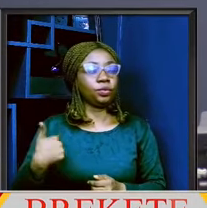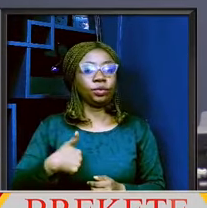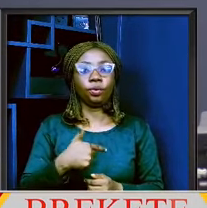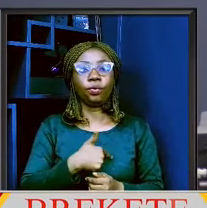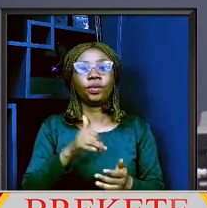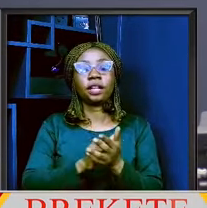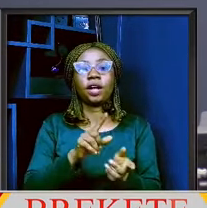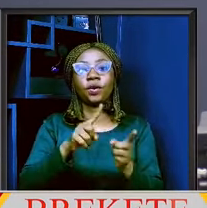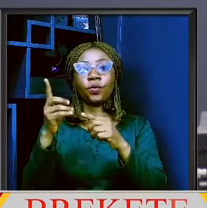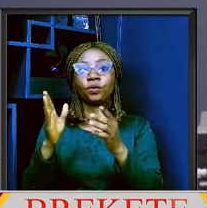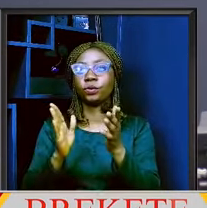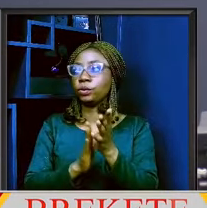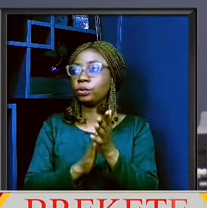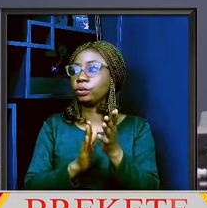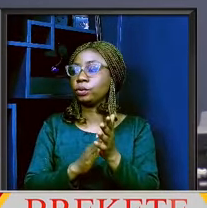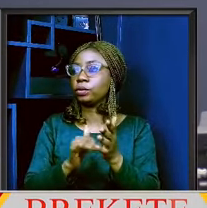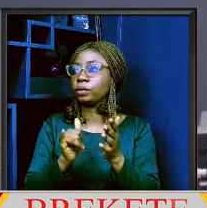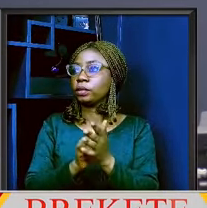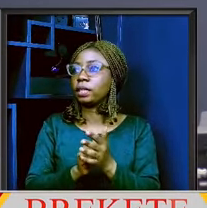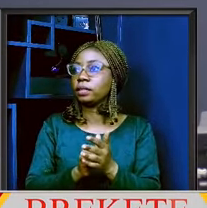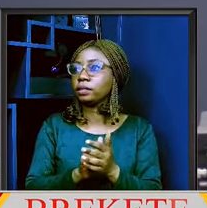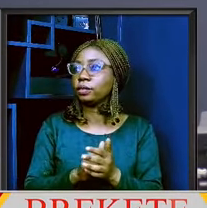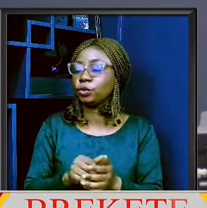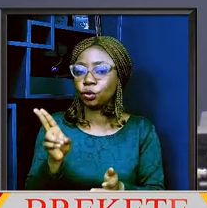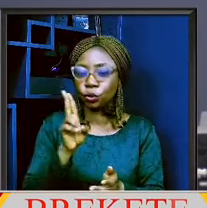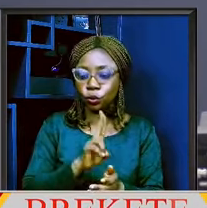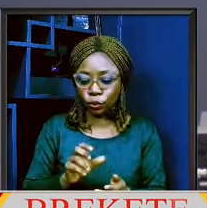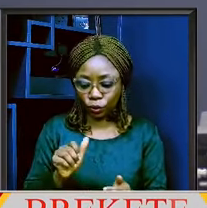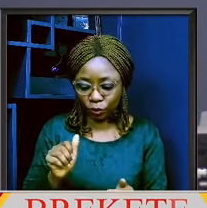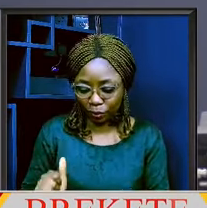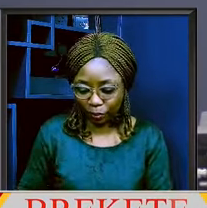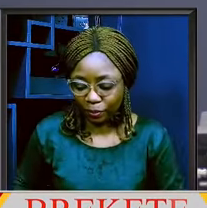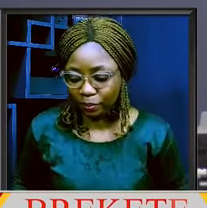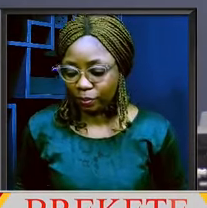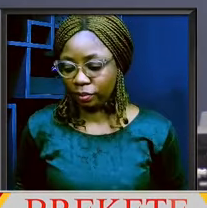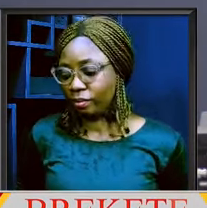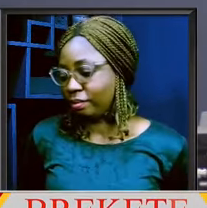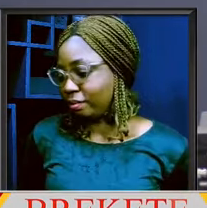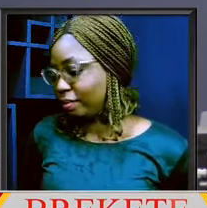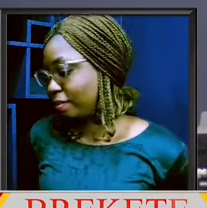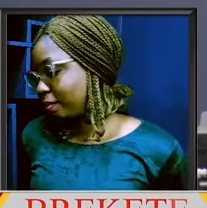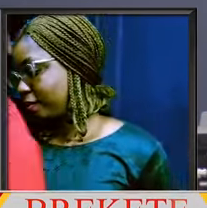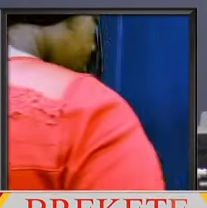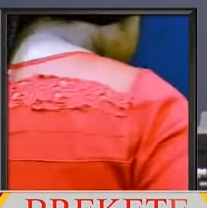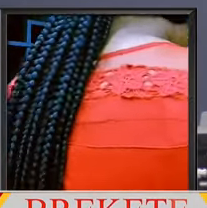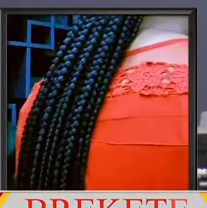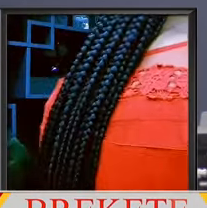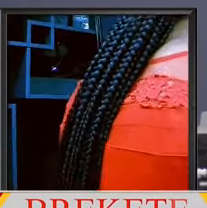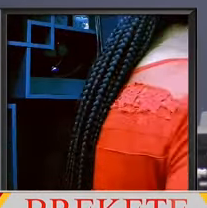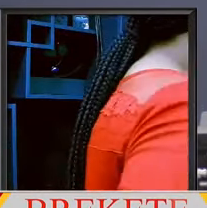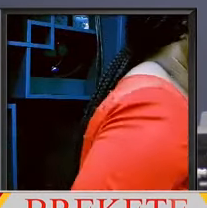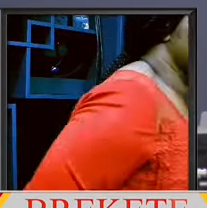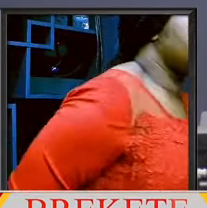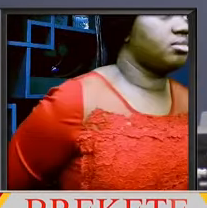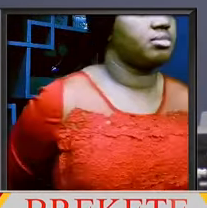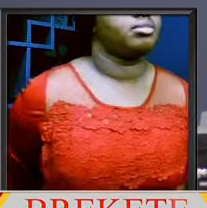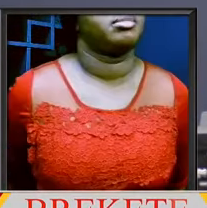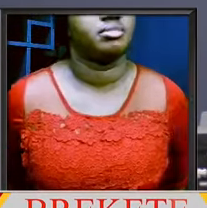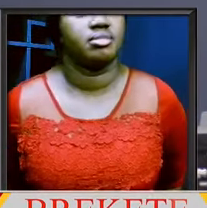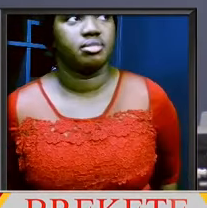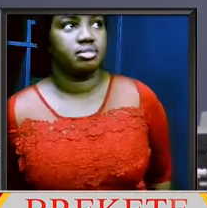We go school, we are academic gang, we know they shout, we know they talk. May God bless all of you now.